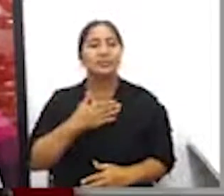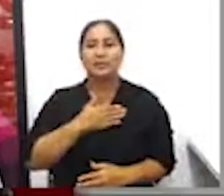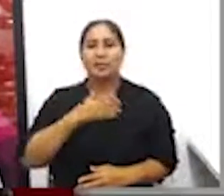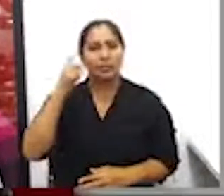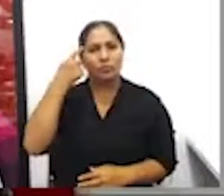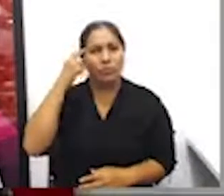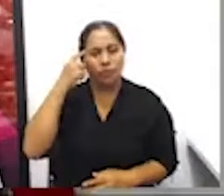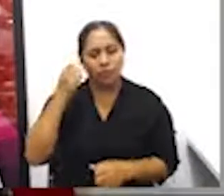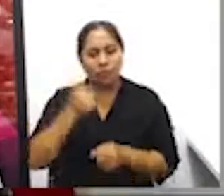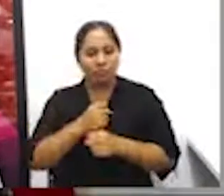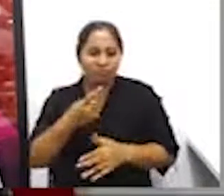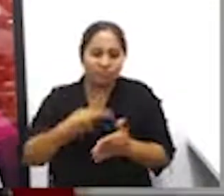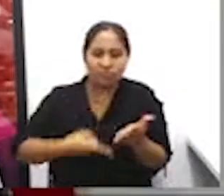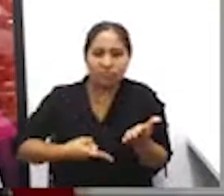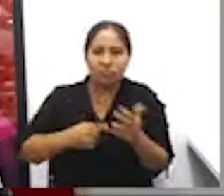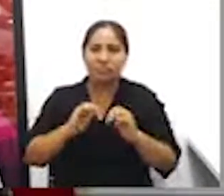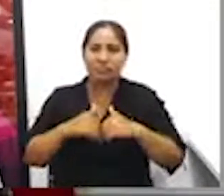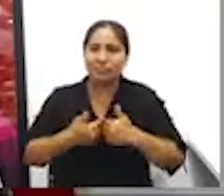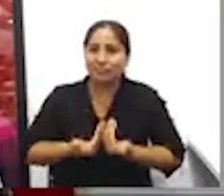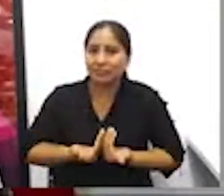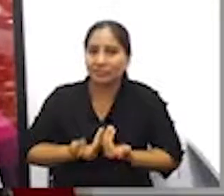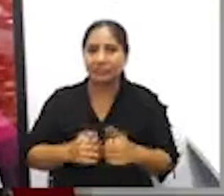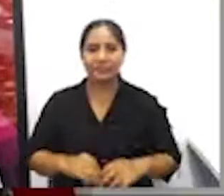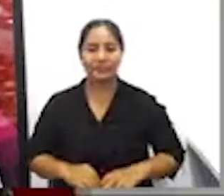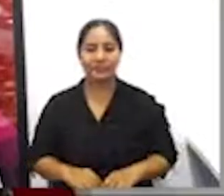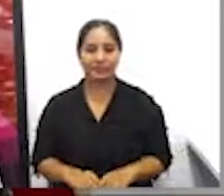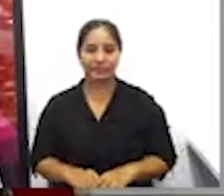And although I certainly look at my Twitter account,